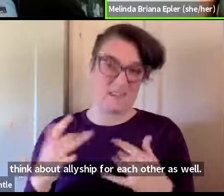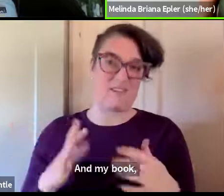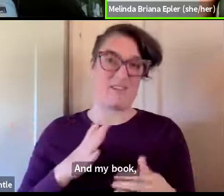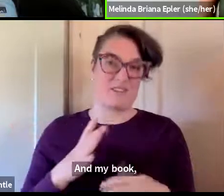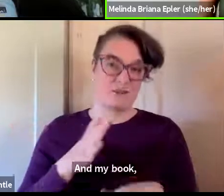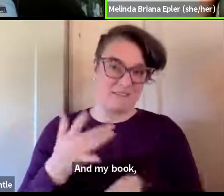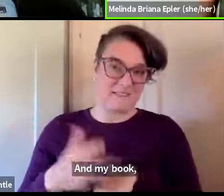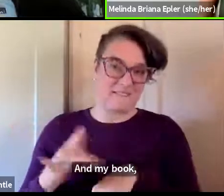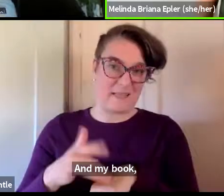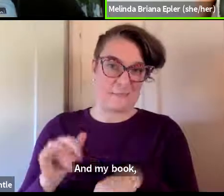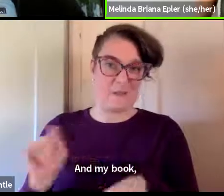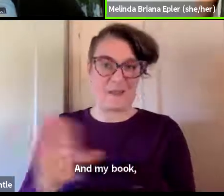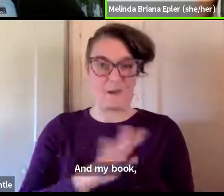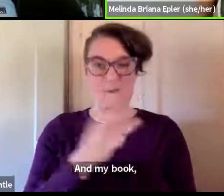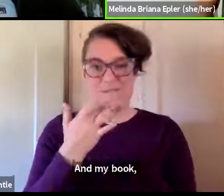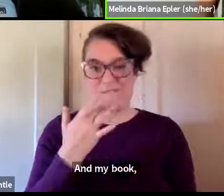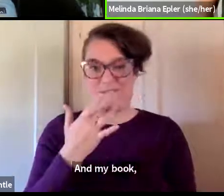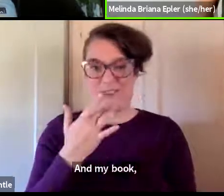at your favorite